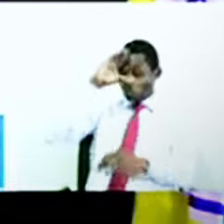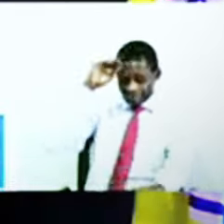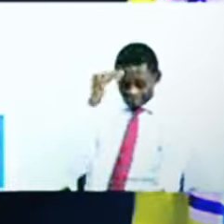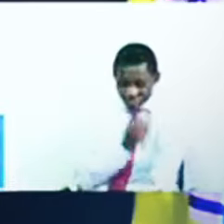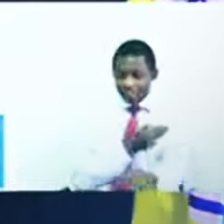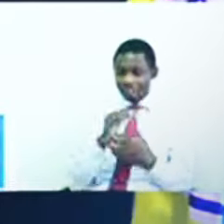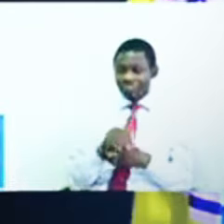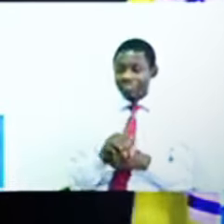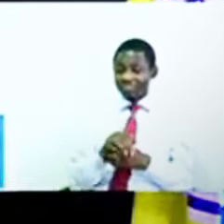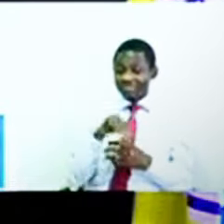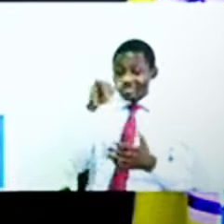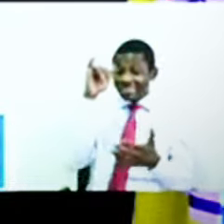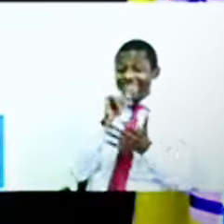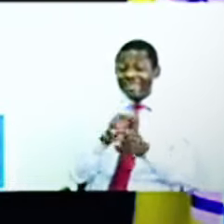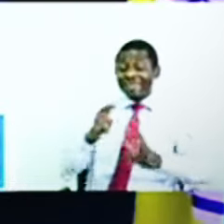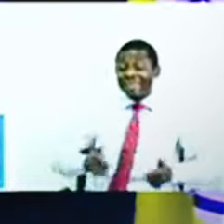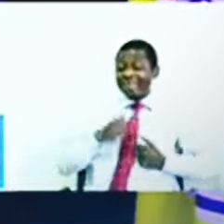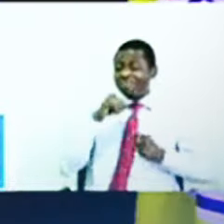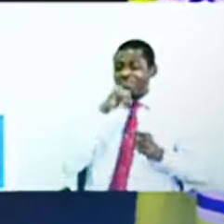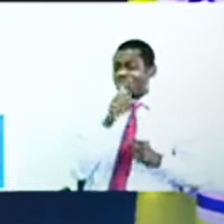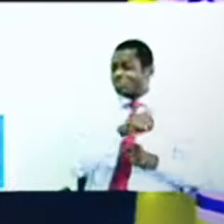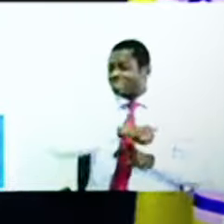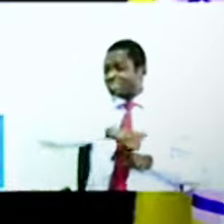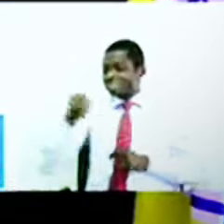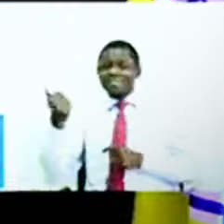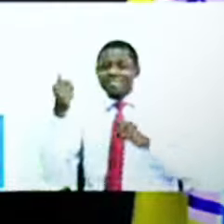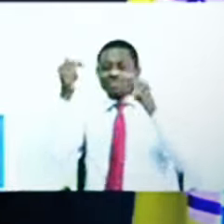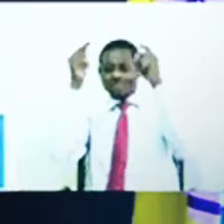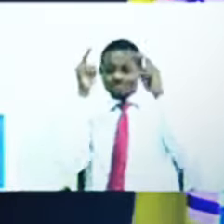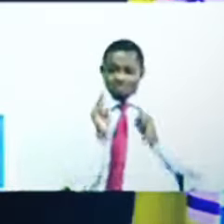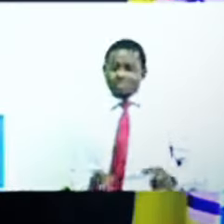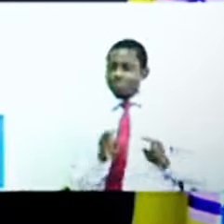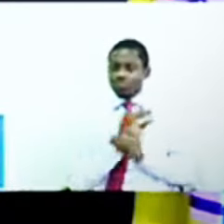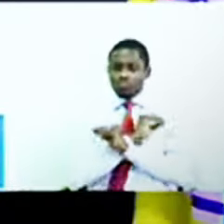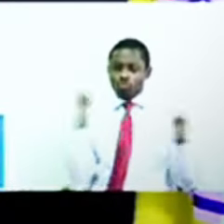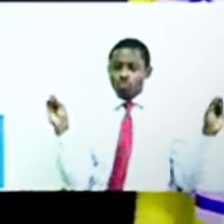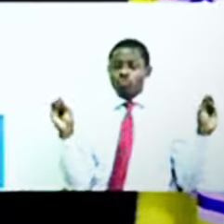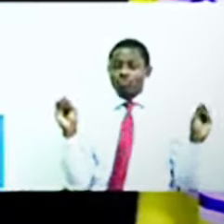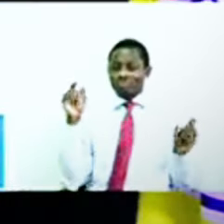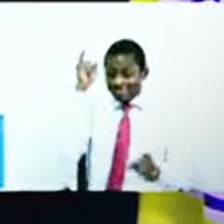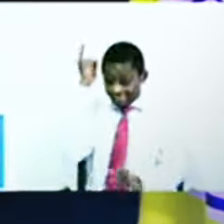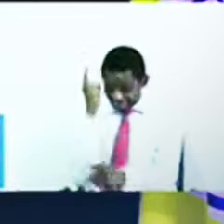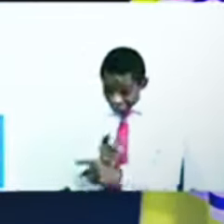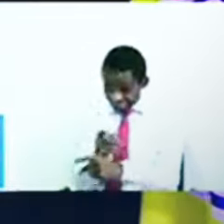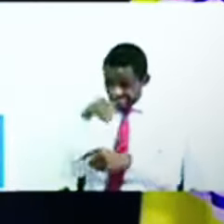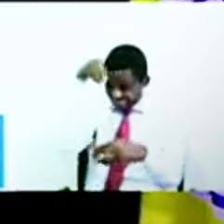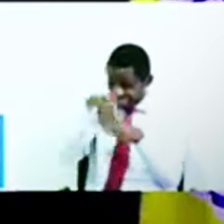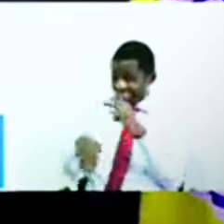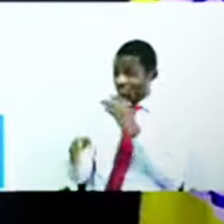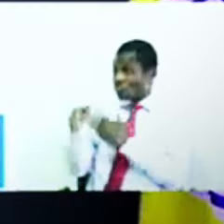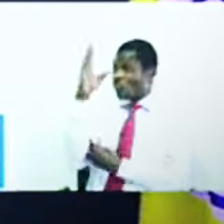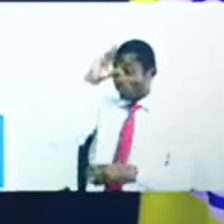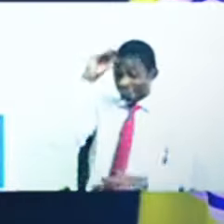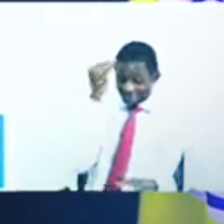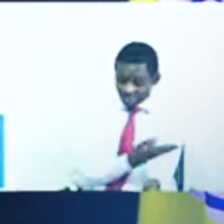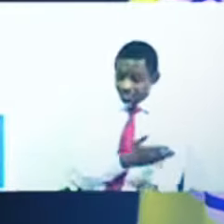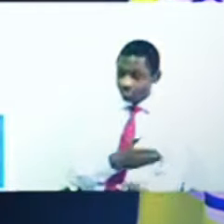Not in any human being else. And this one, the Bible says, it is God's own